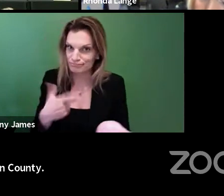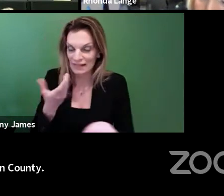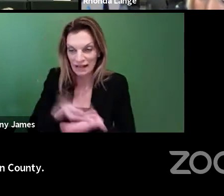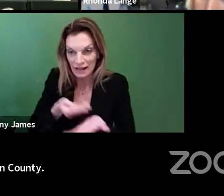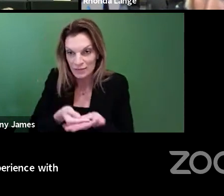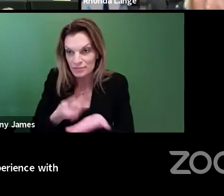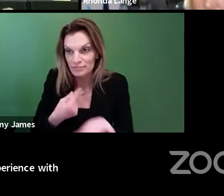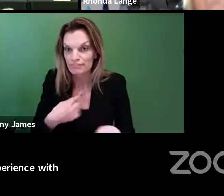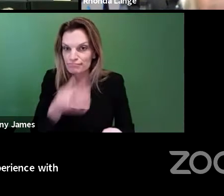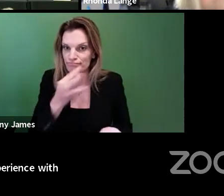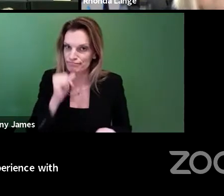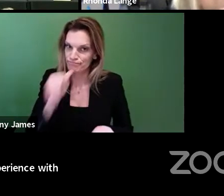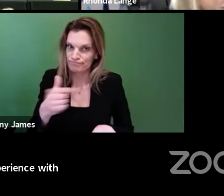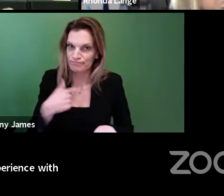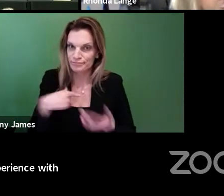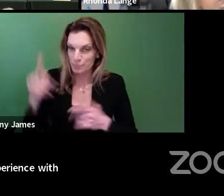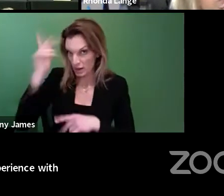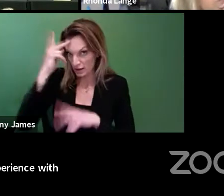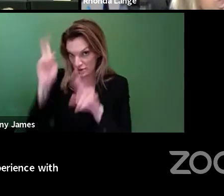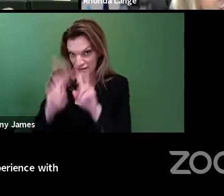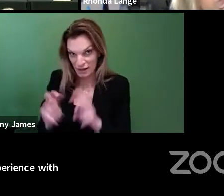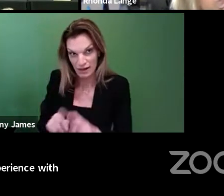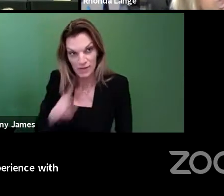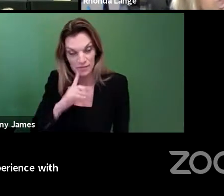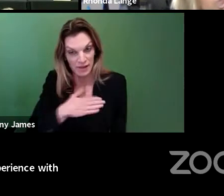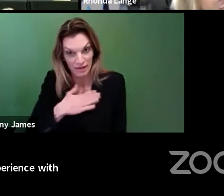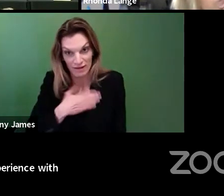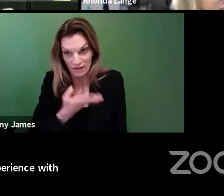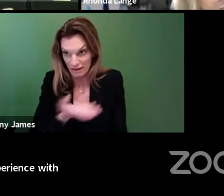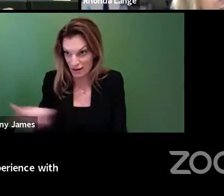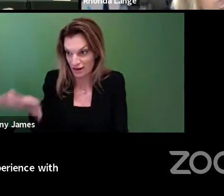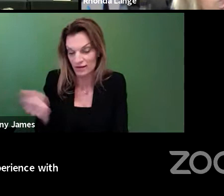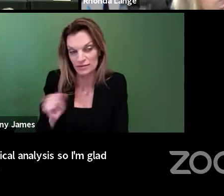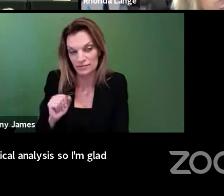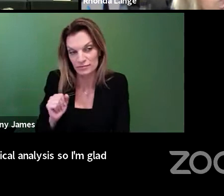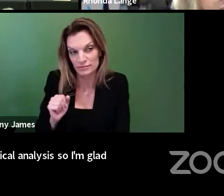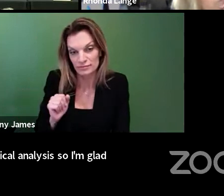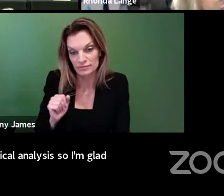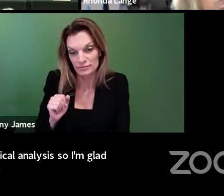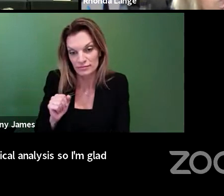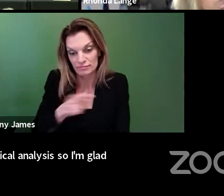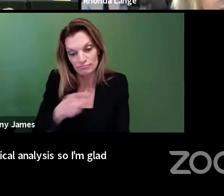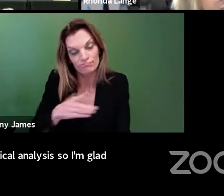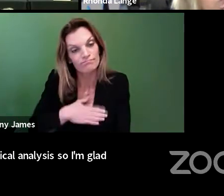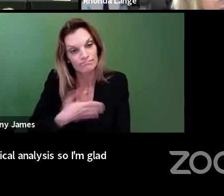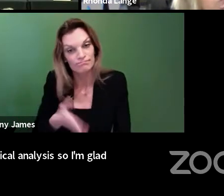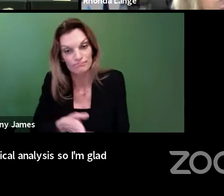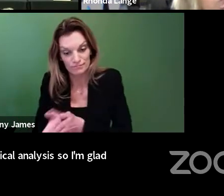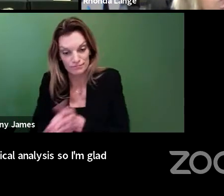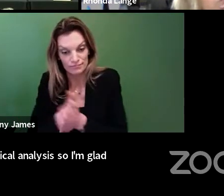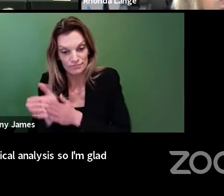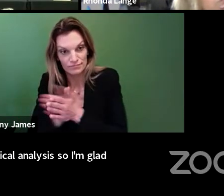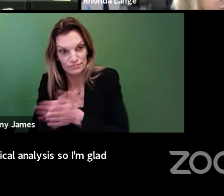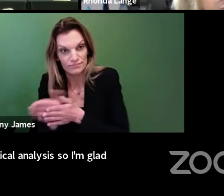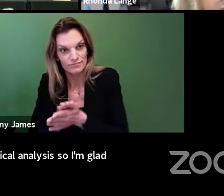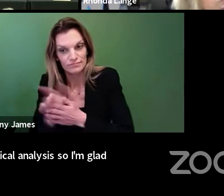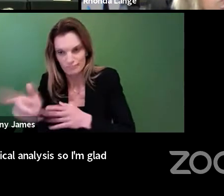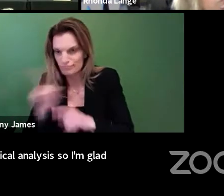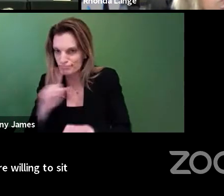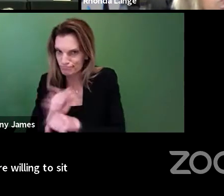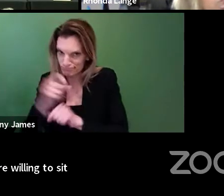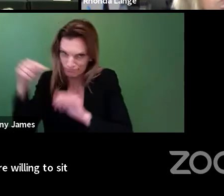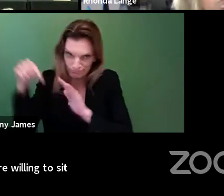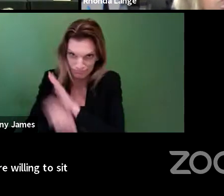economics and political analysis. So I'm glad that there are people like you who are willing to sit in those seats and analyze